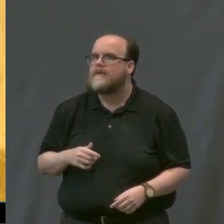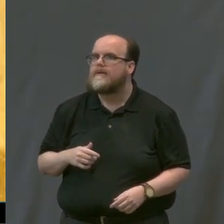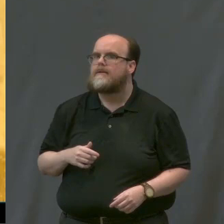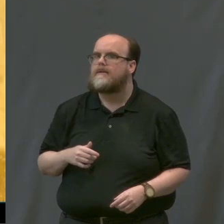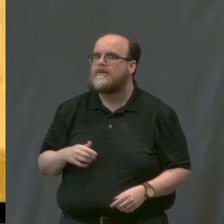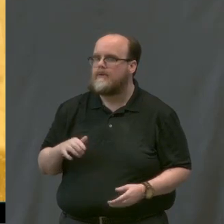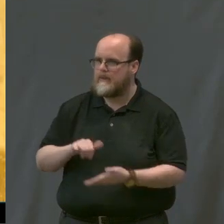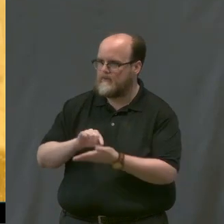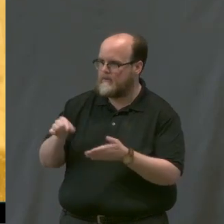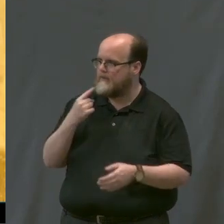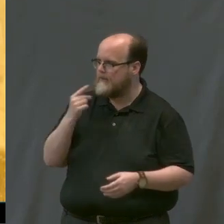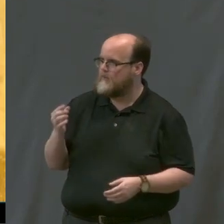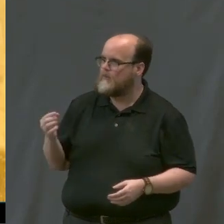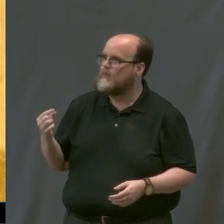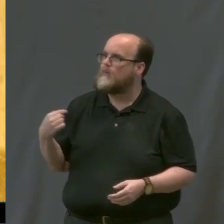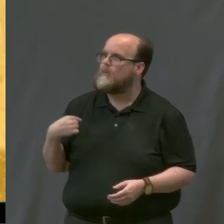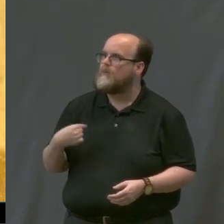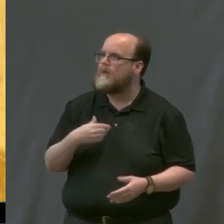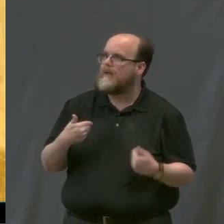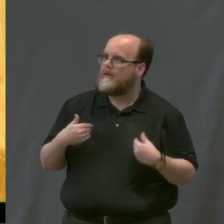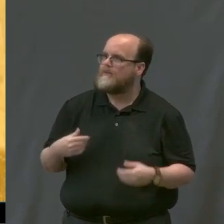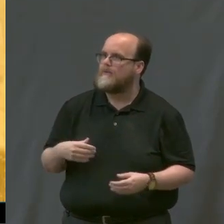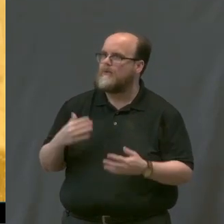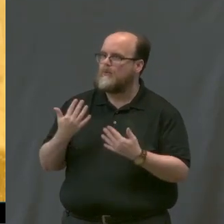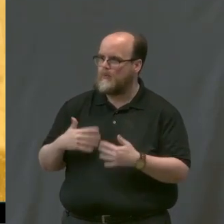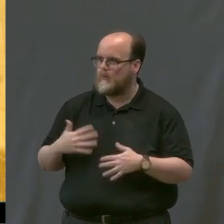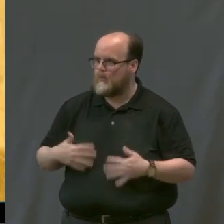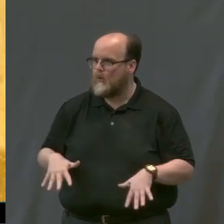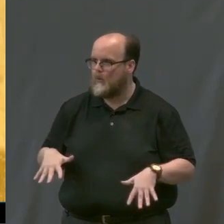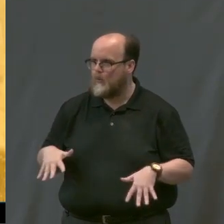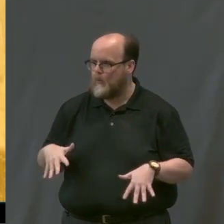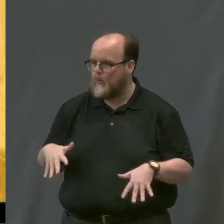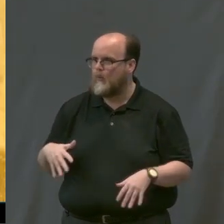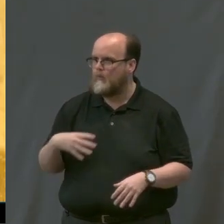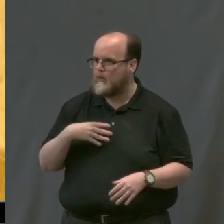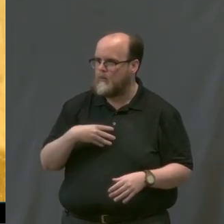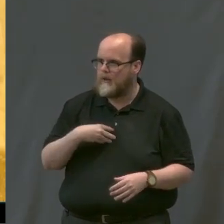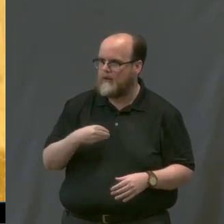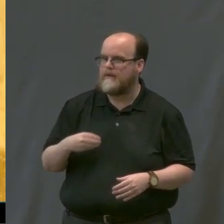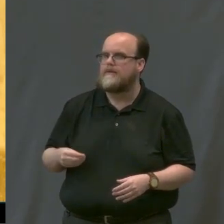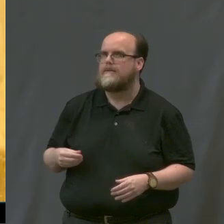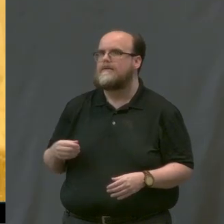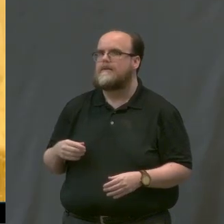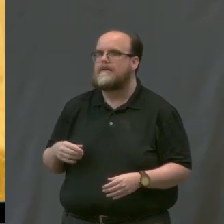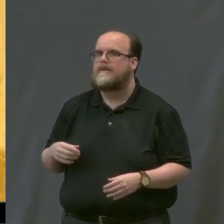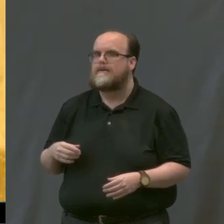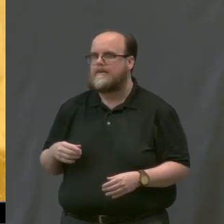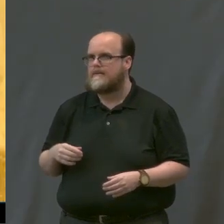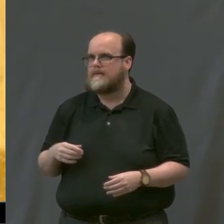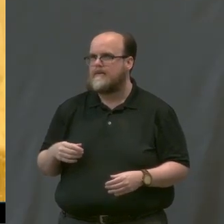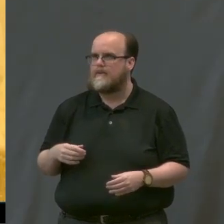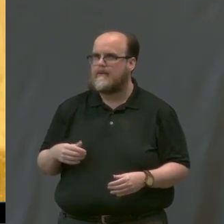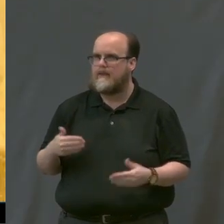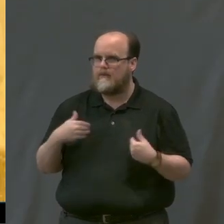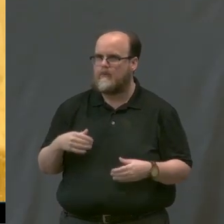So this verse is saying we're going to have our robe, whatever that means in the spiritual sense, of course. We're going to have our white robe